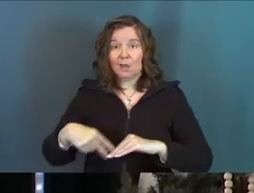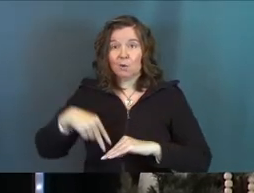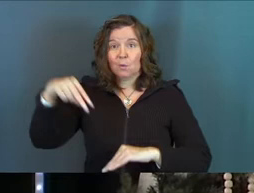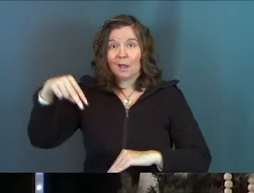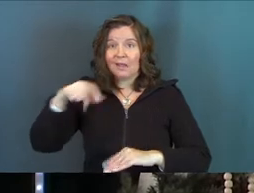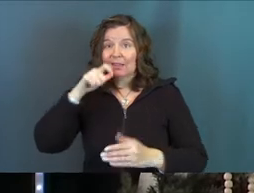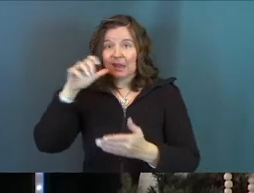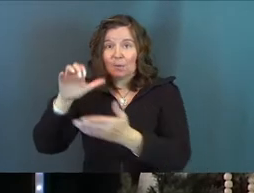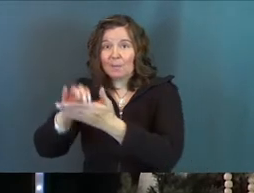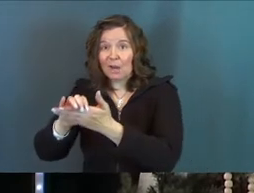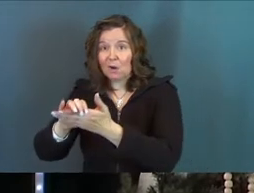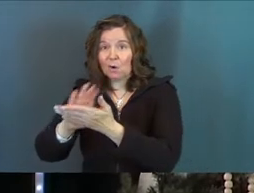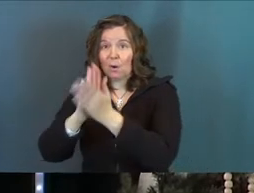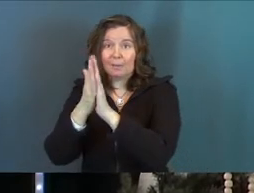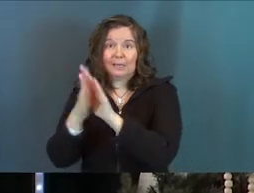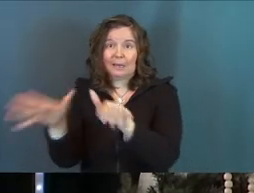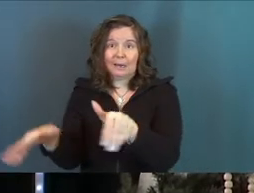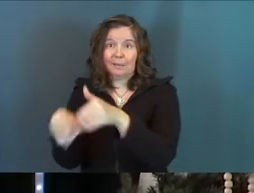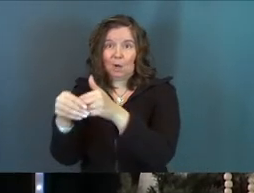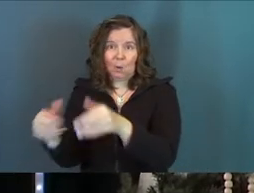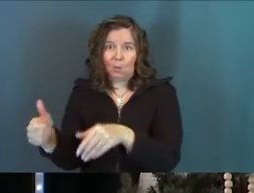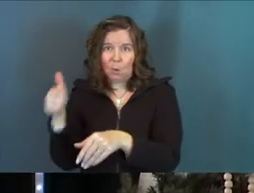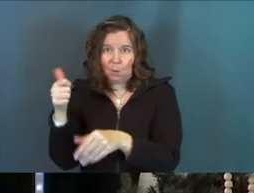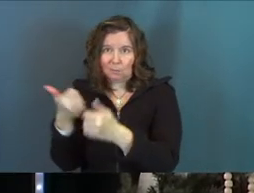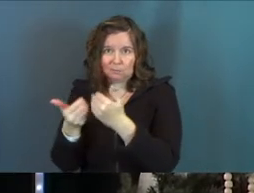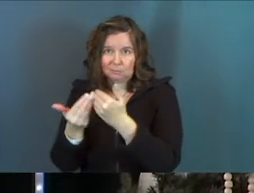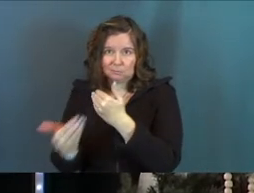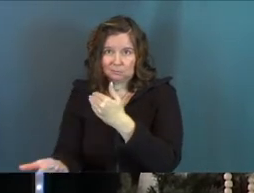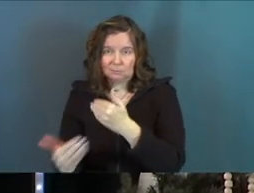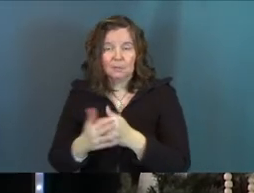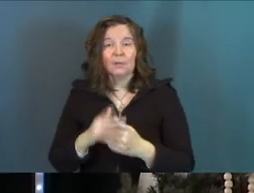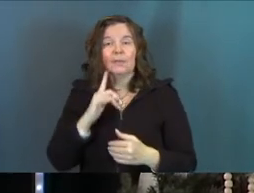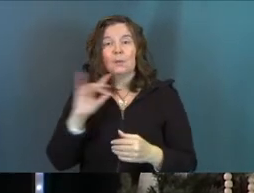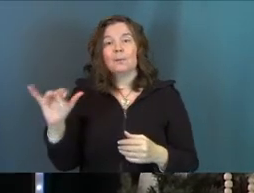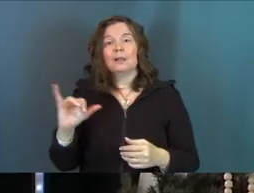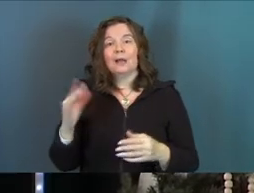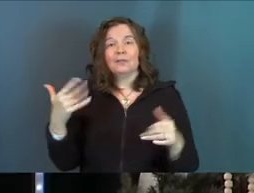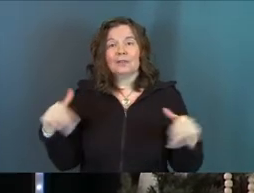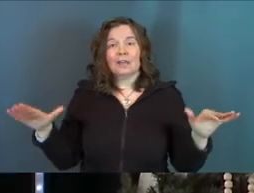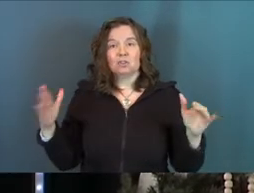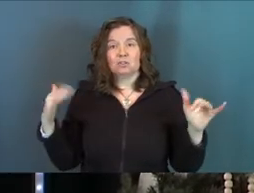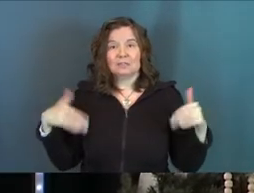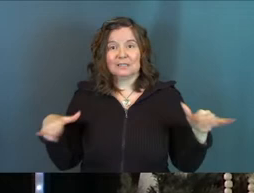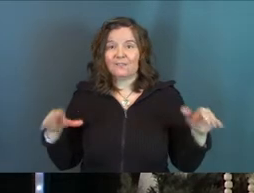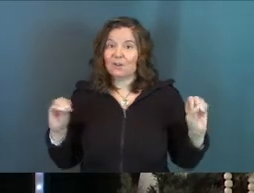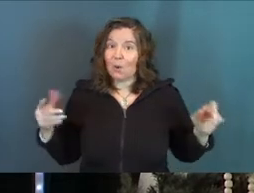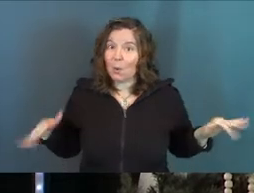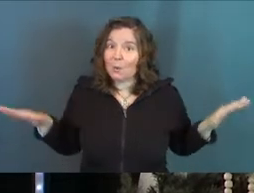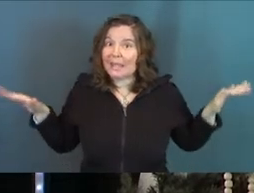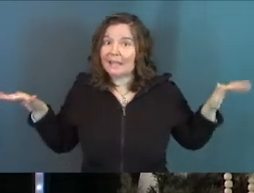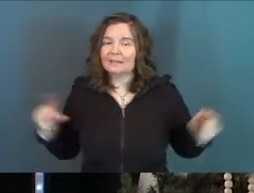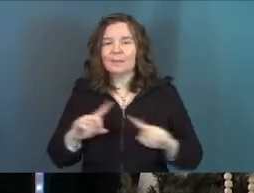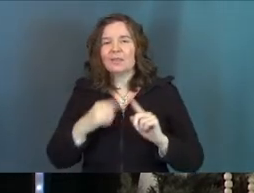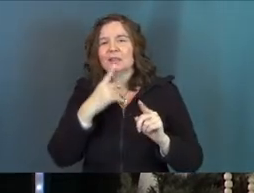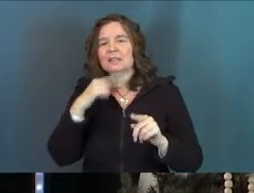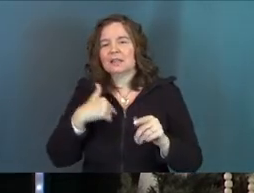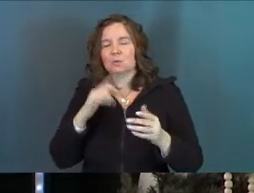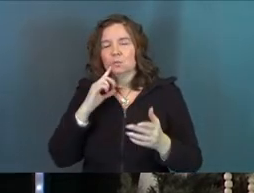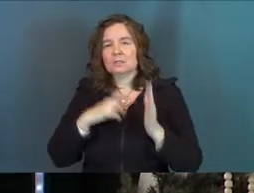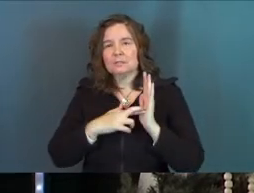marry nor be given in marriage. In this respect, they will be like the angels in heaven. No wings, okay? But he